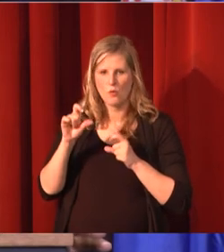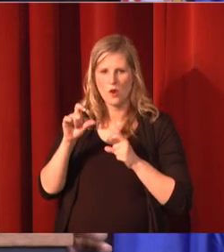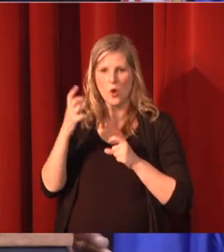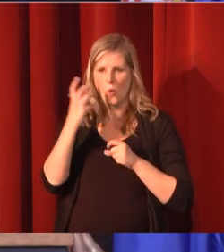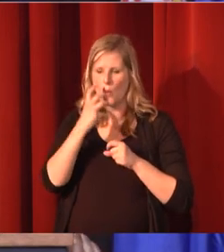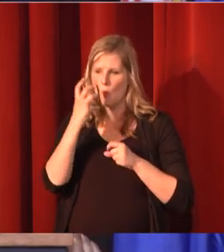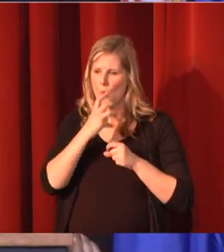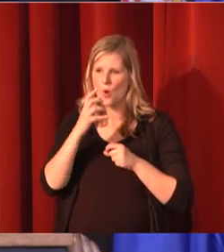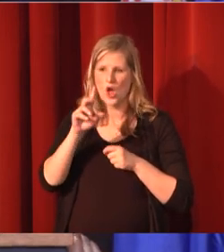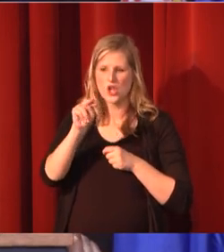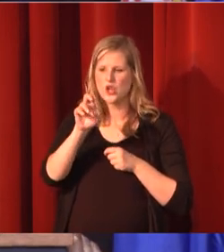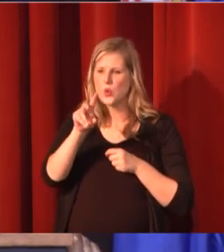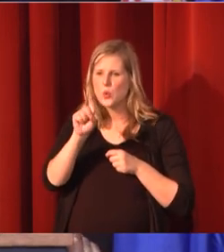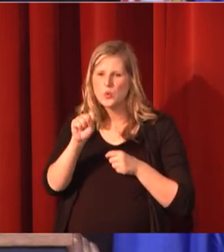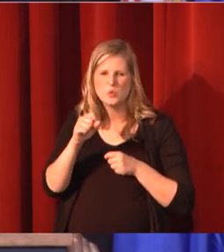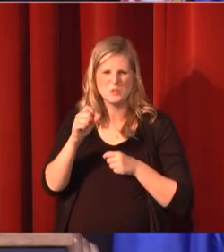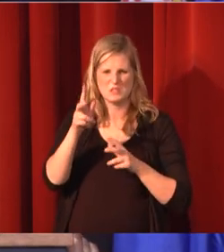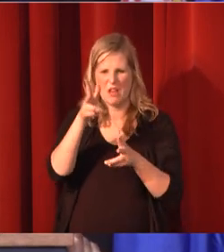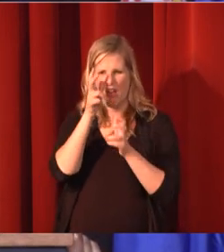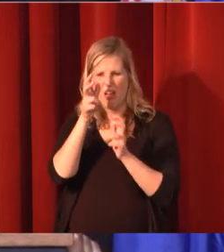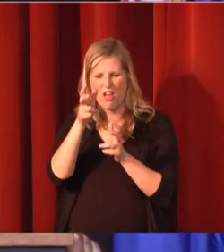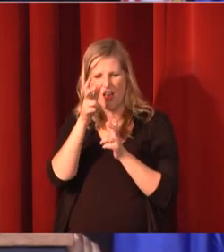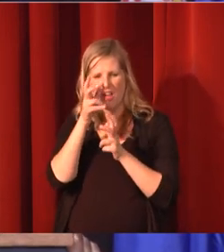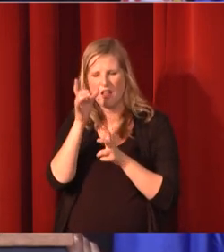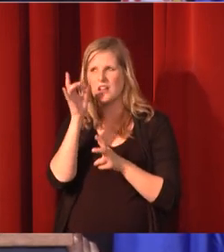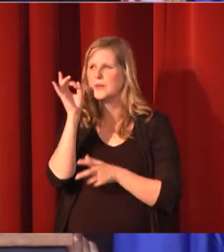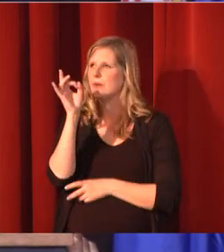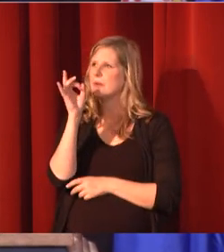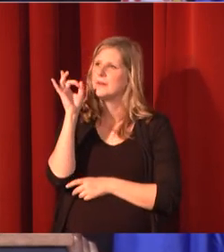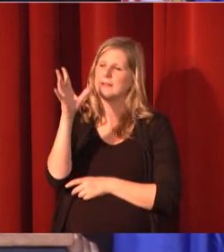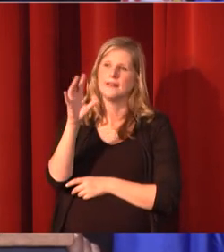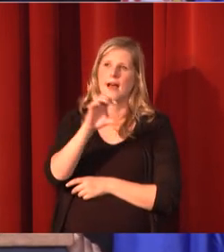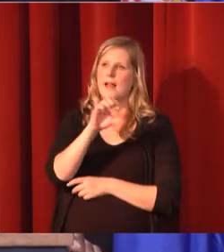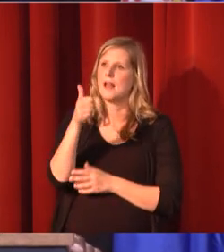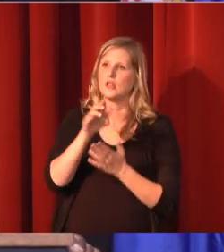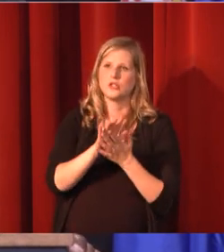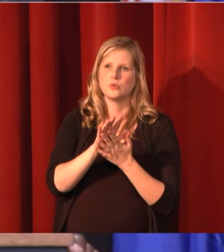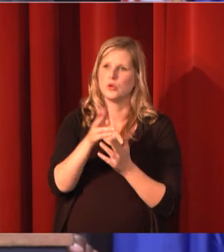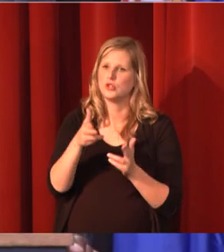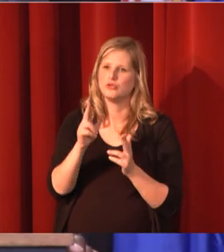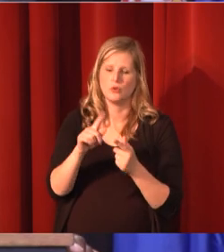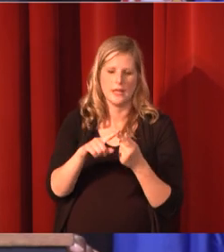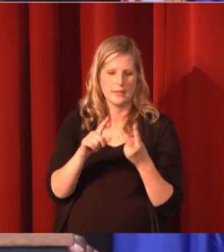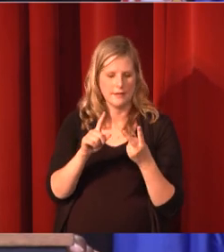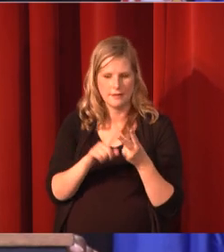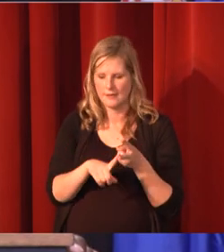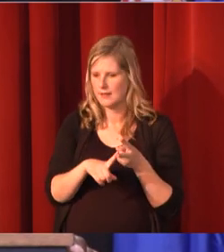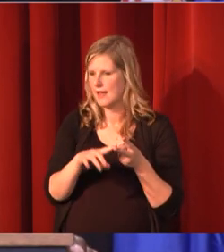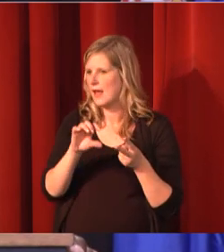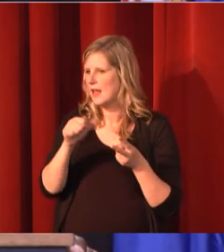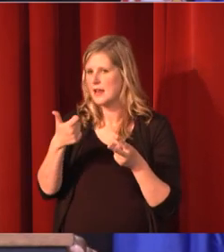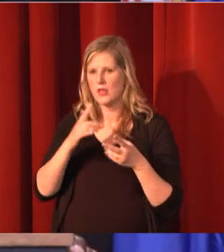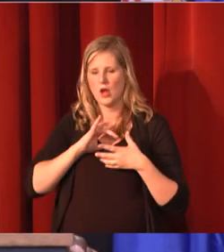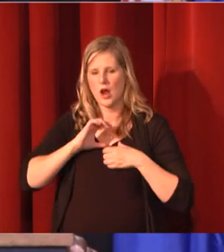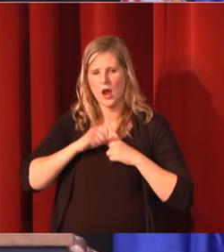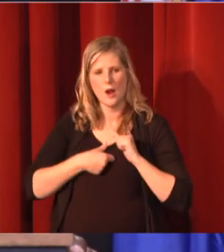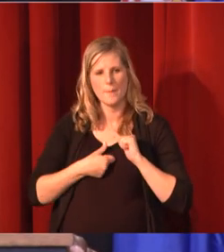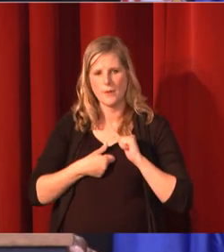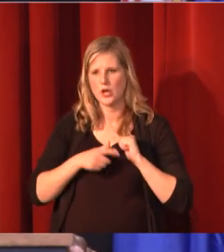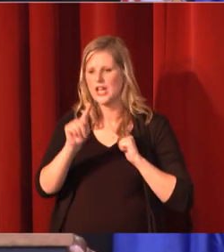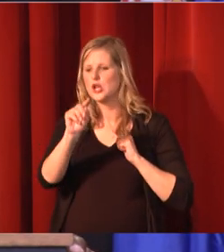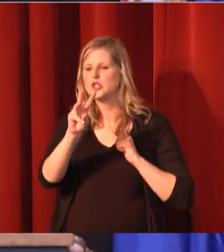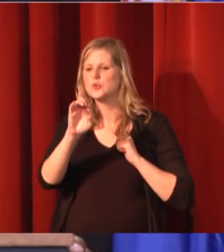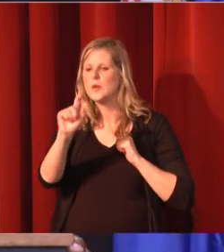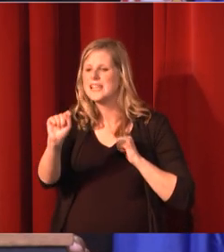more and more dire news of another shooting another scandal another heartbreaking tweet or